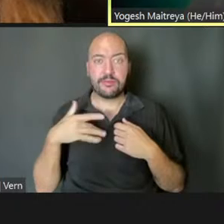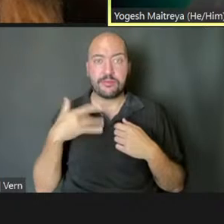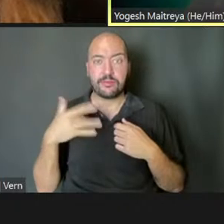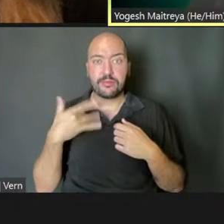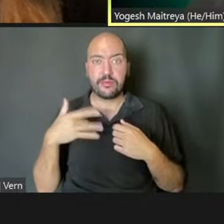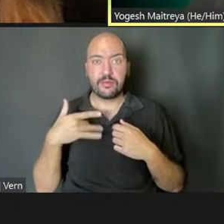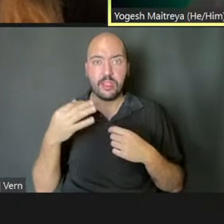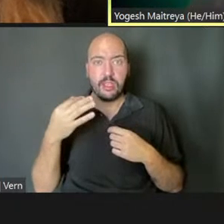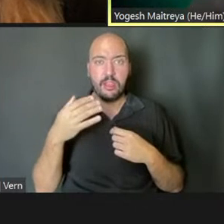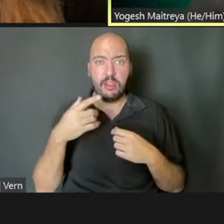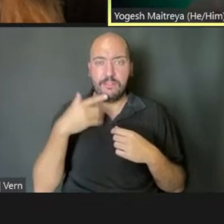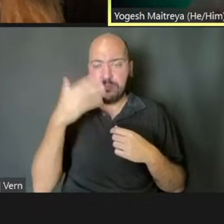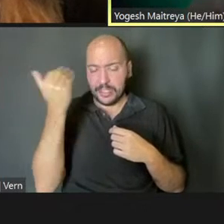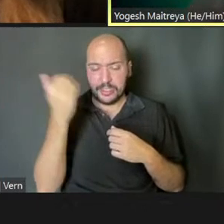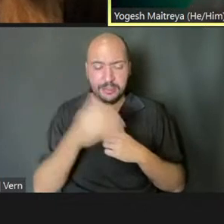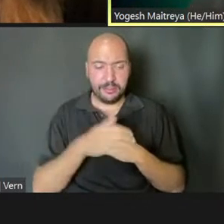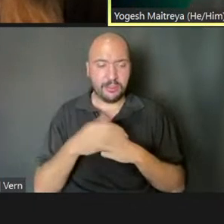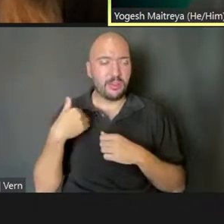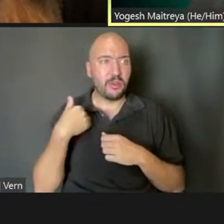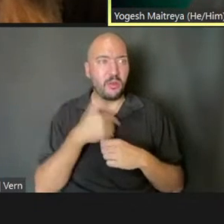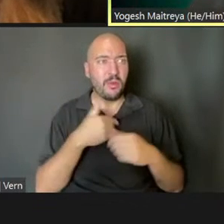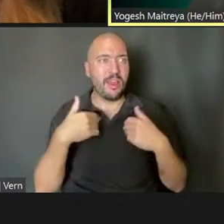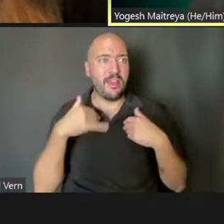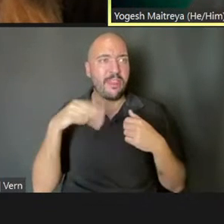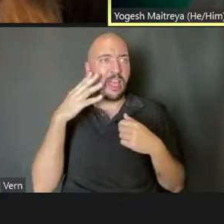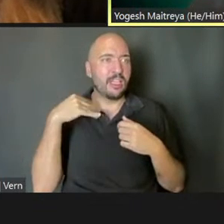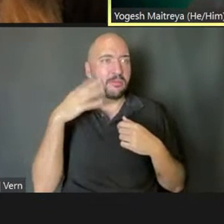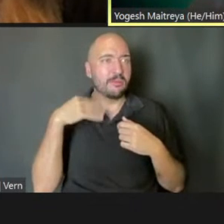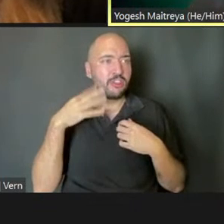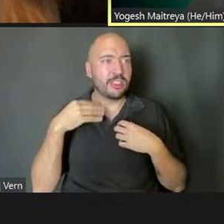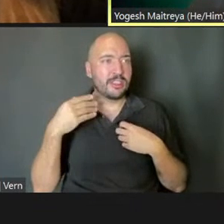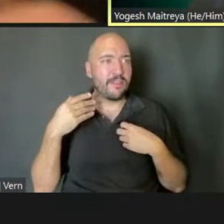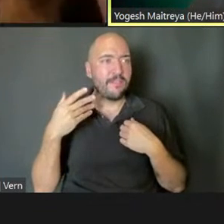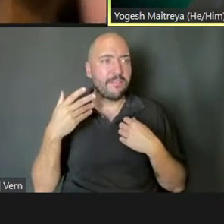feeling suffocated. We have that experience of